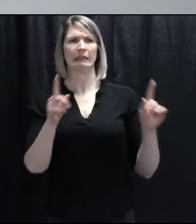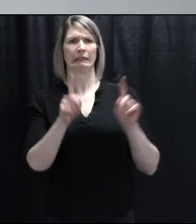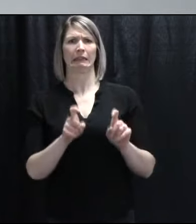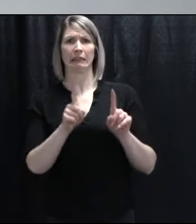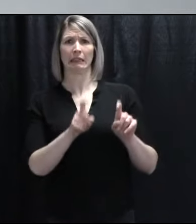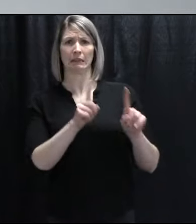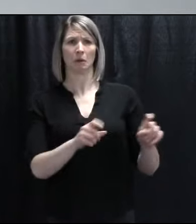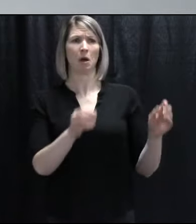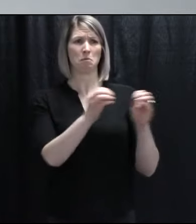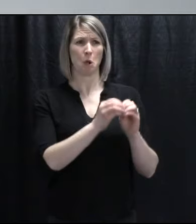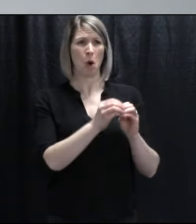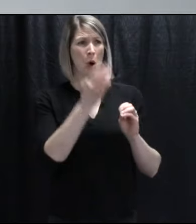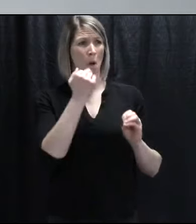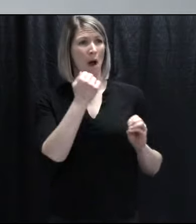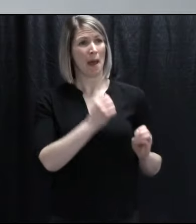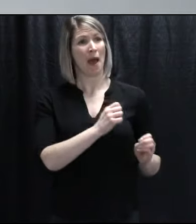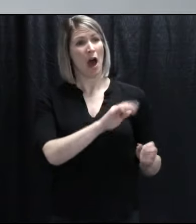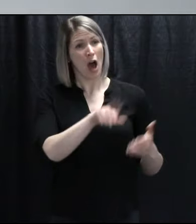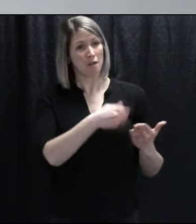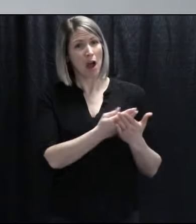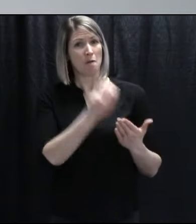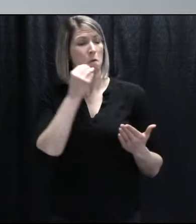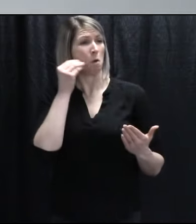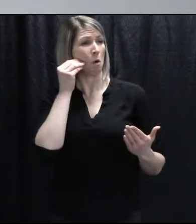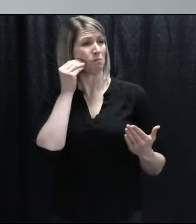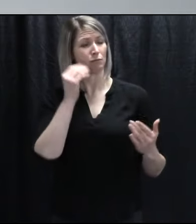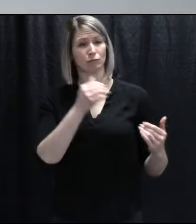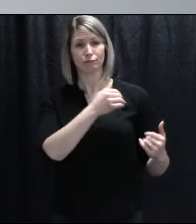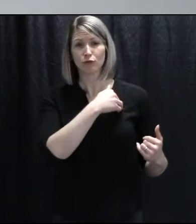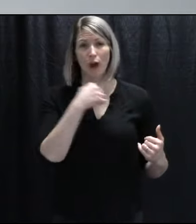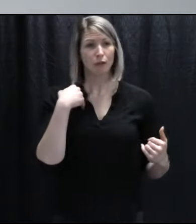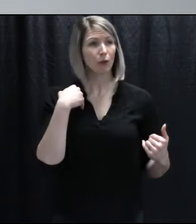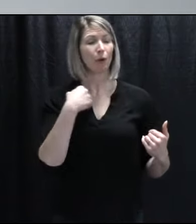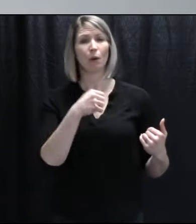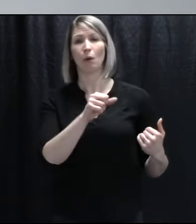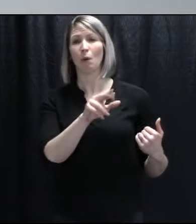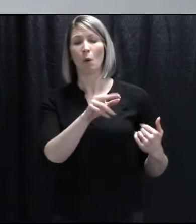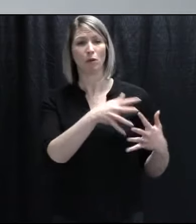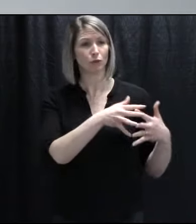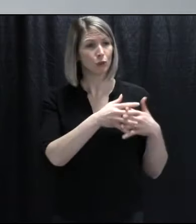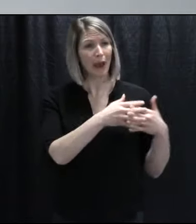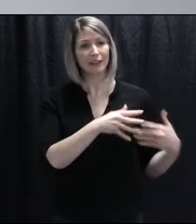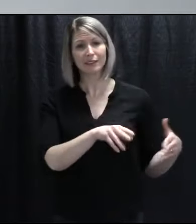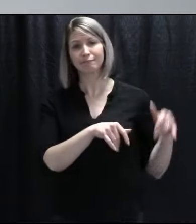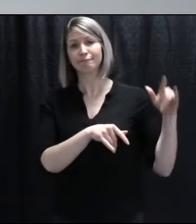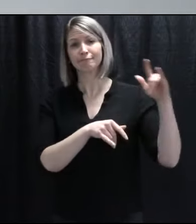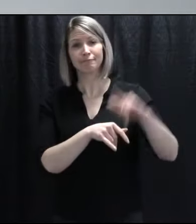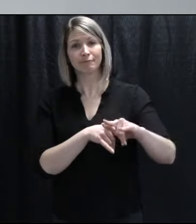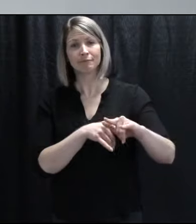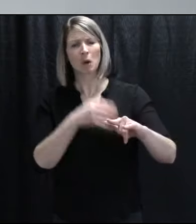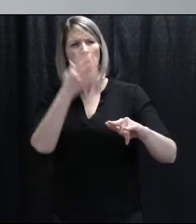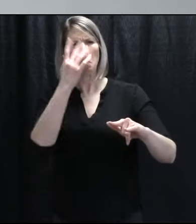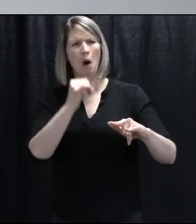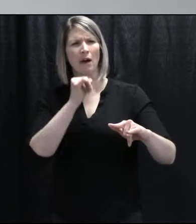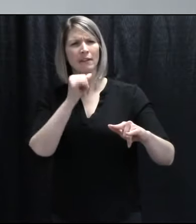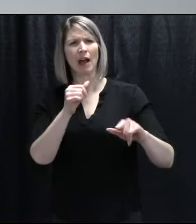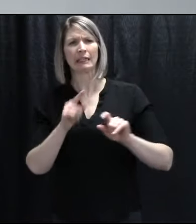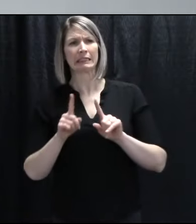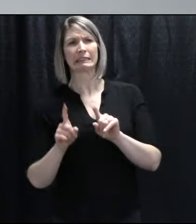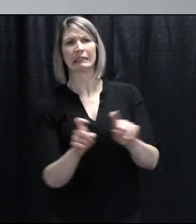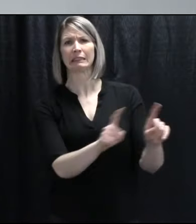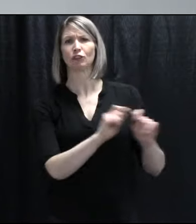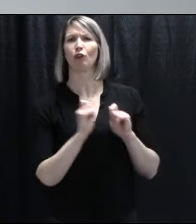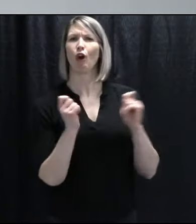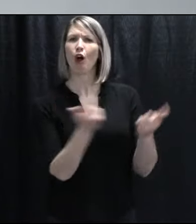transport workers, testing of hospital workers, testing of the paramedics who are sitting at home unable to work. Is it a shortage of test